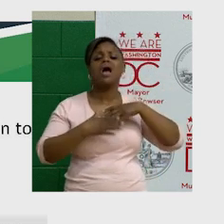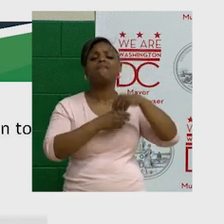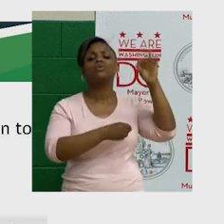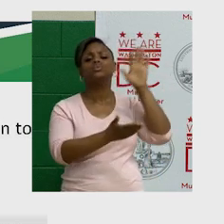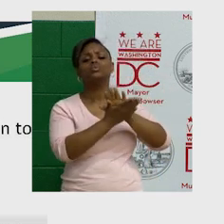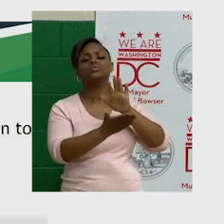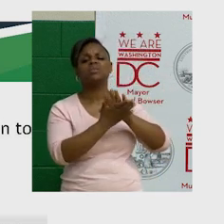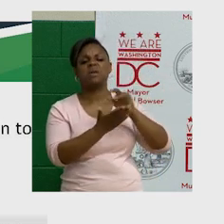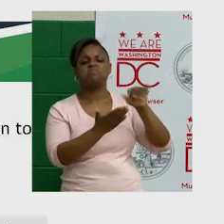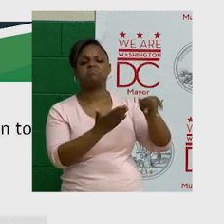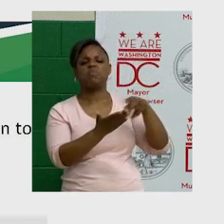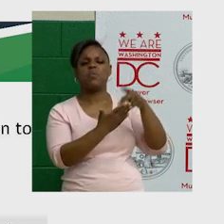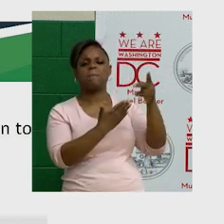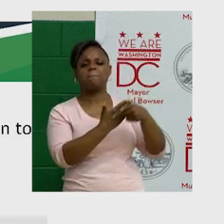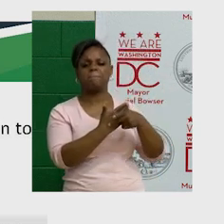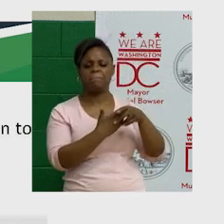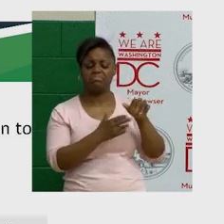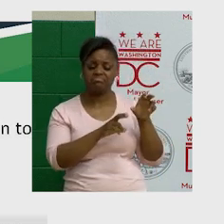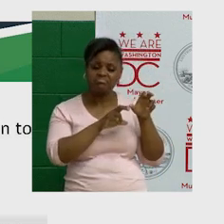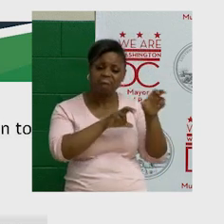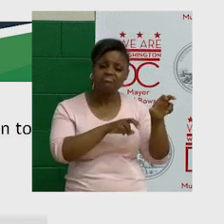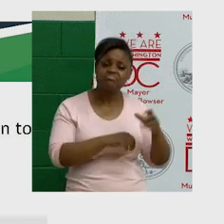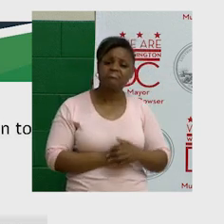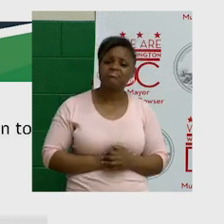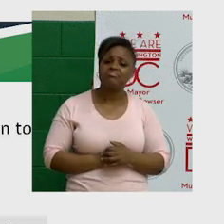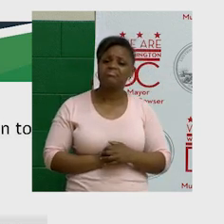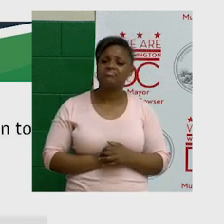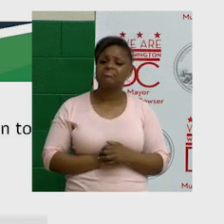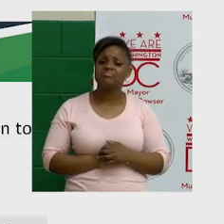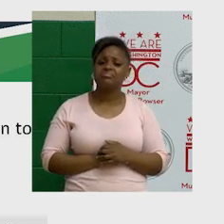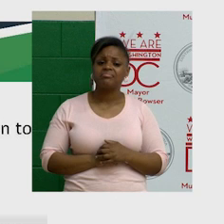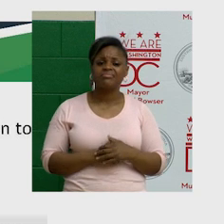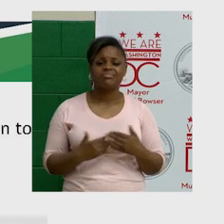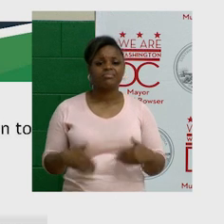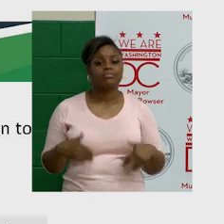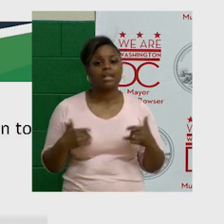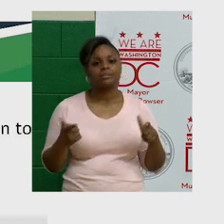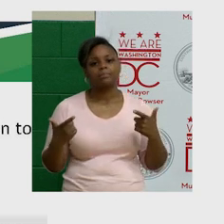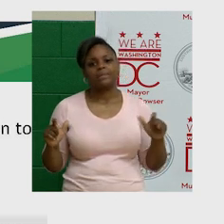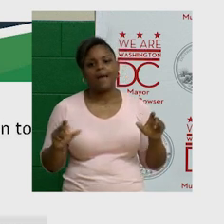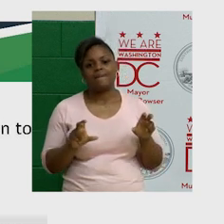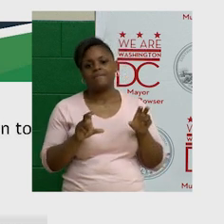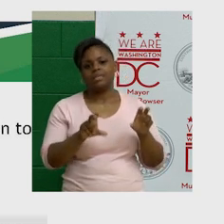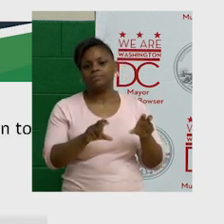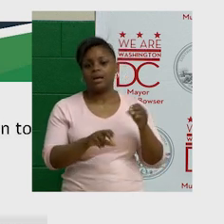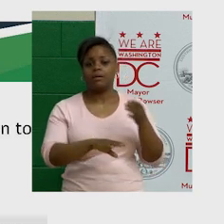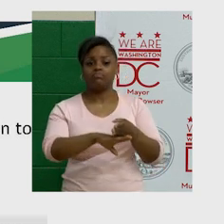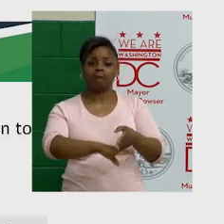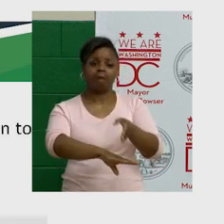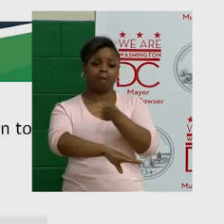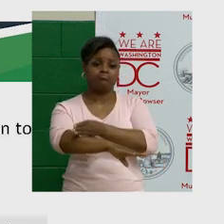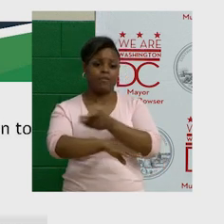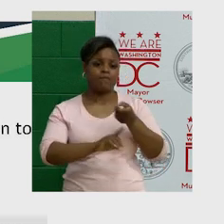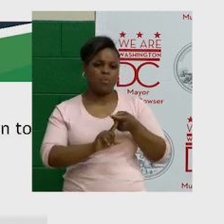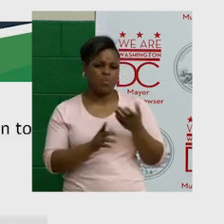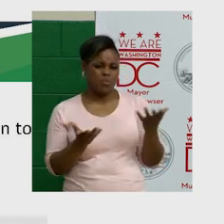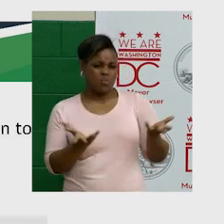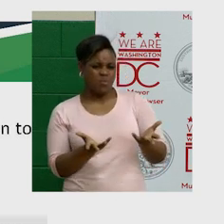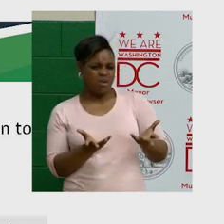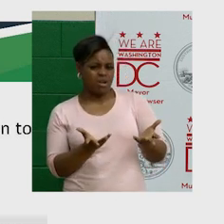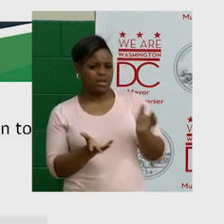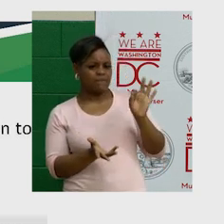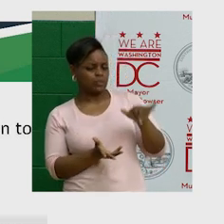million specifically for our out-of-school programs, which represents a tremendous investment and increase over what we were able to do in fiscal